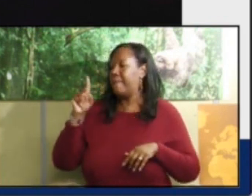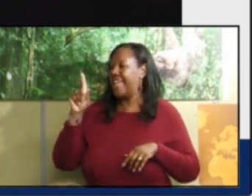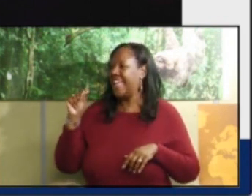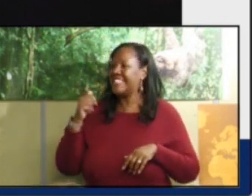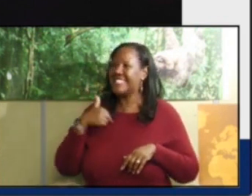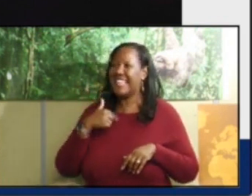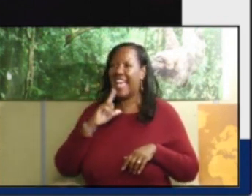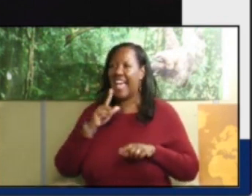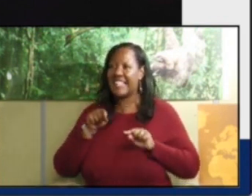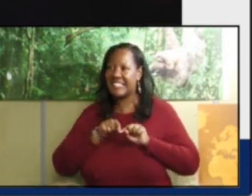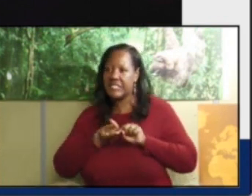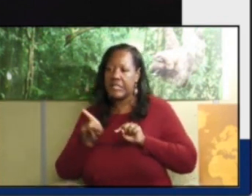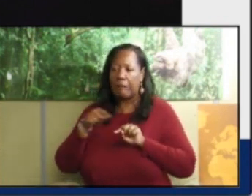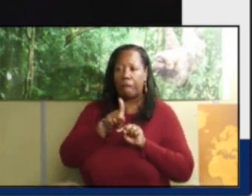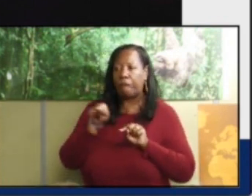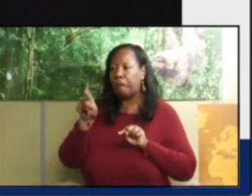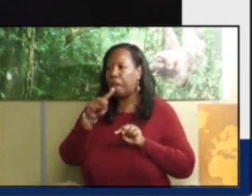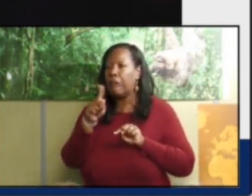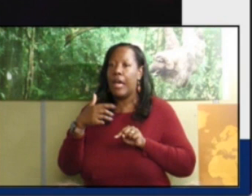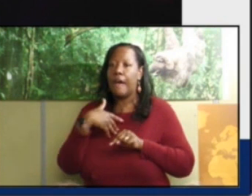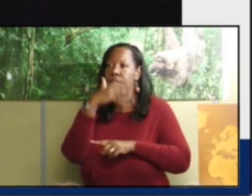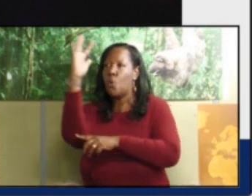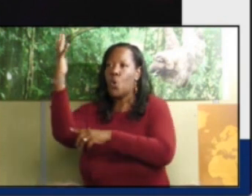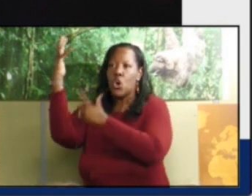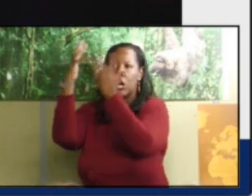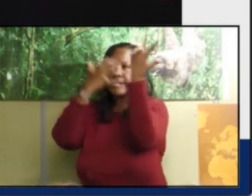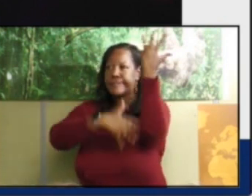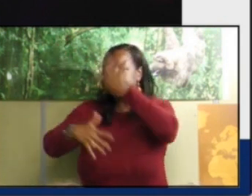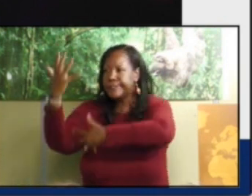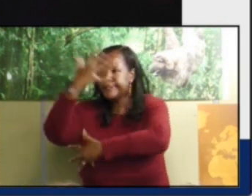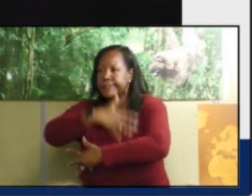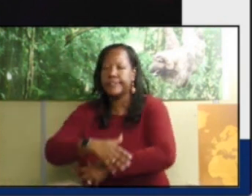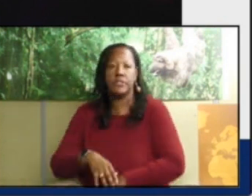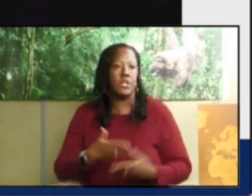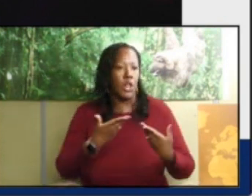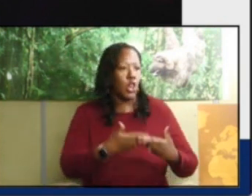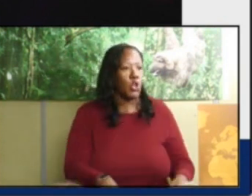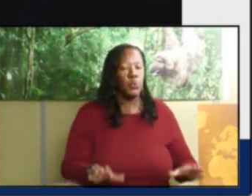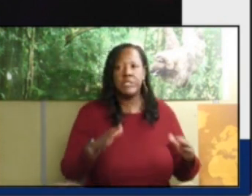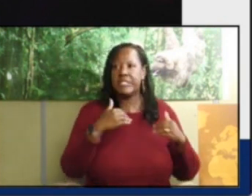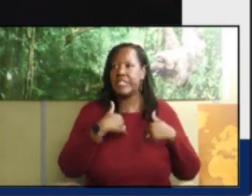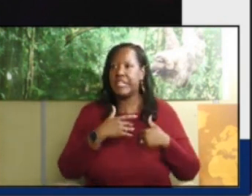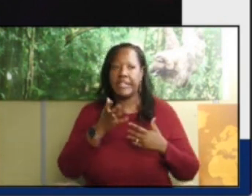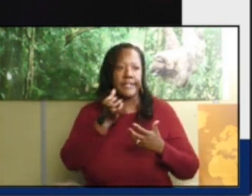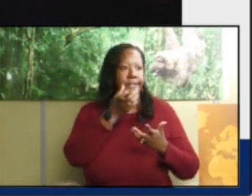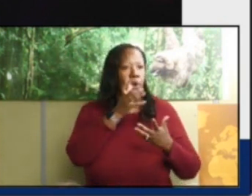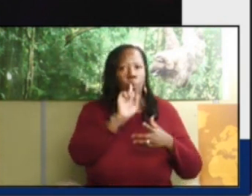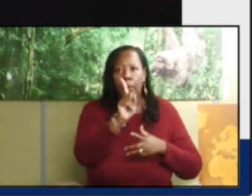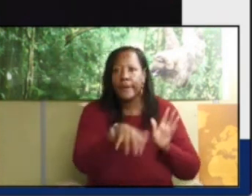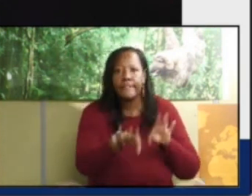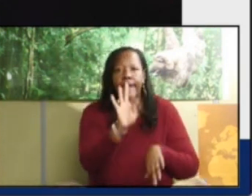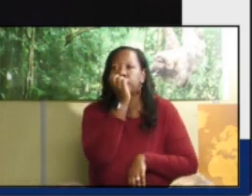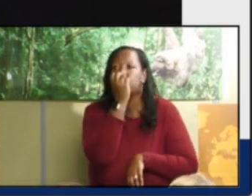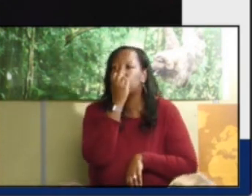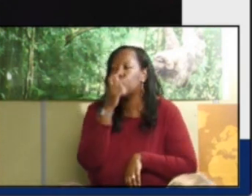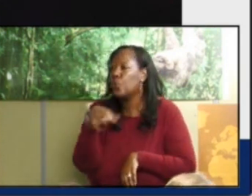like deforestation and habitat loss, and get to the other side, get to the food and shelter and finding a mate.